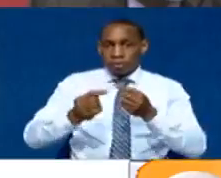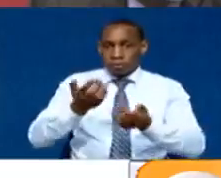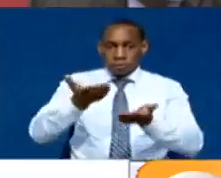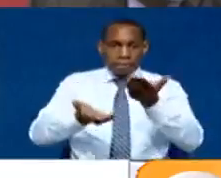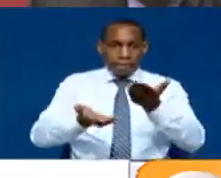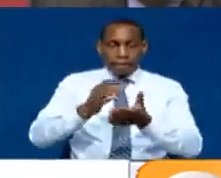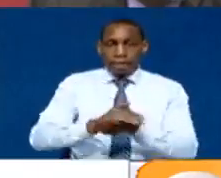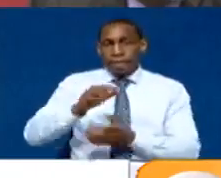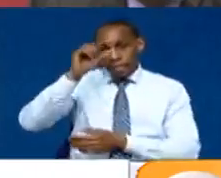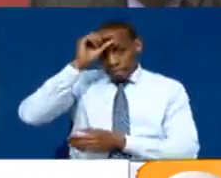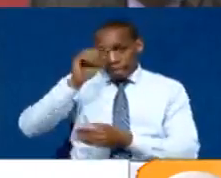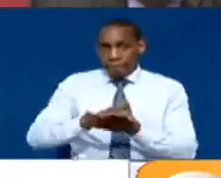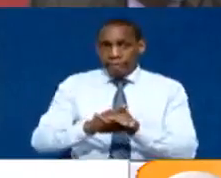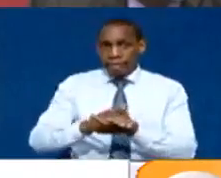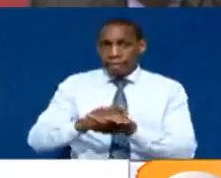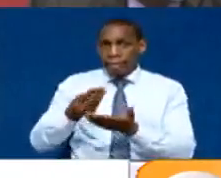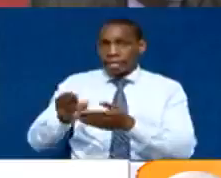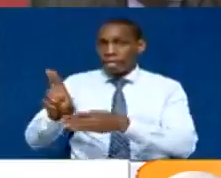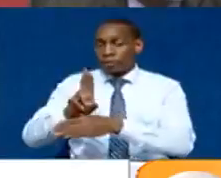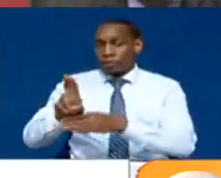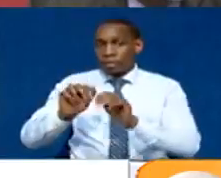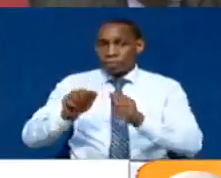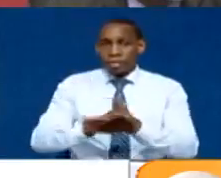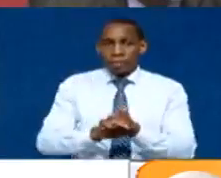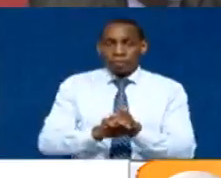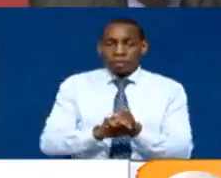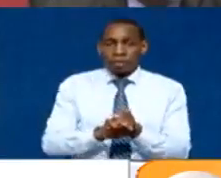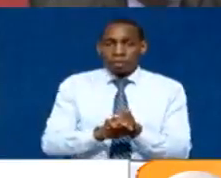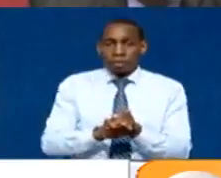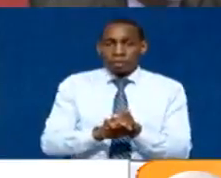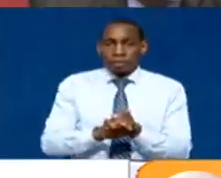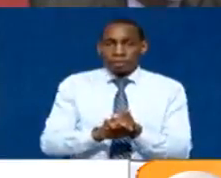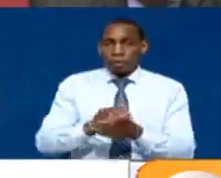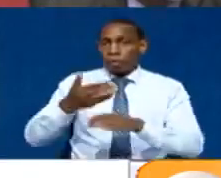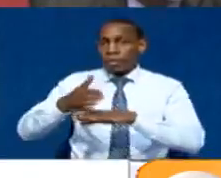We are going to continue to rationalize government expenditures so that we live within the means,